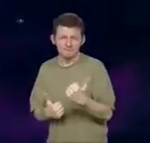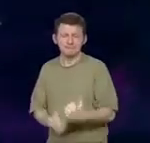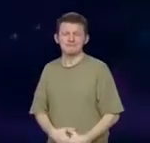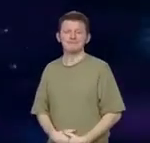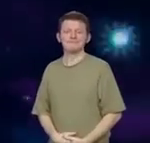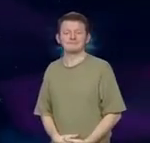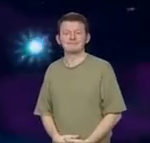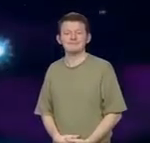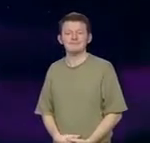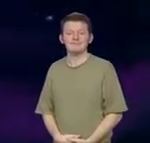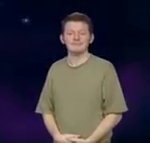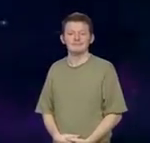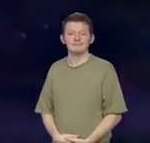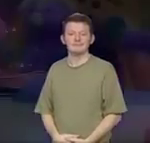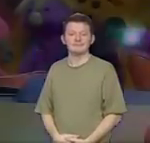know.